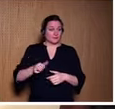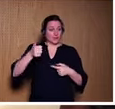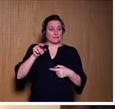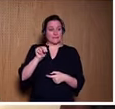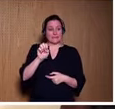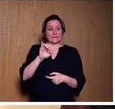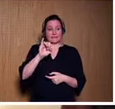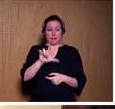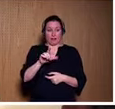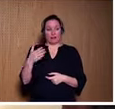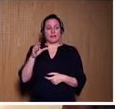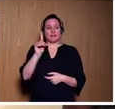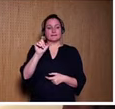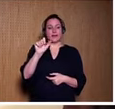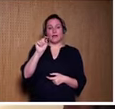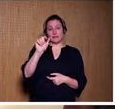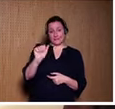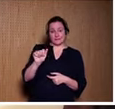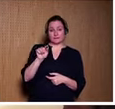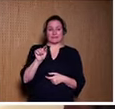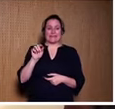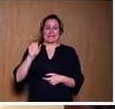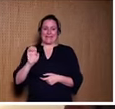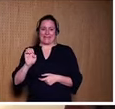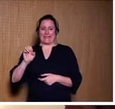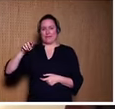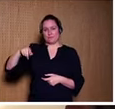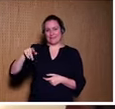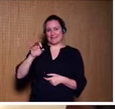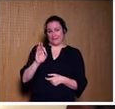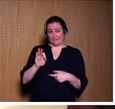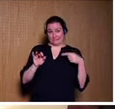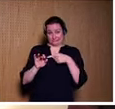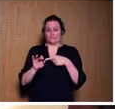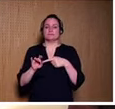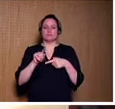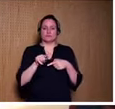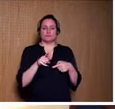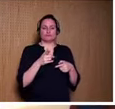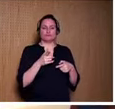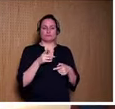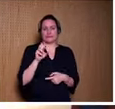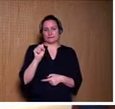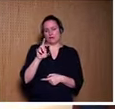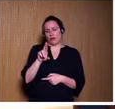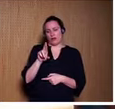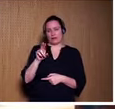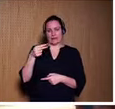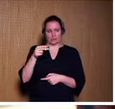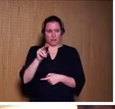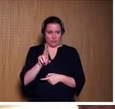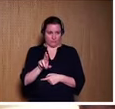Executive Director of the European Parliamentarian Forum on Sexual and Reproductive Rights,